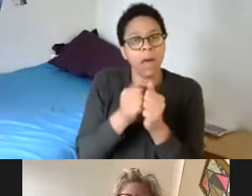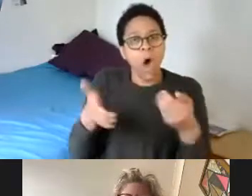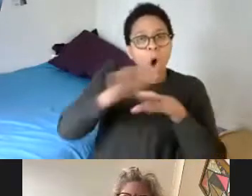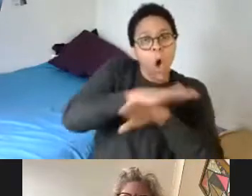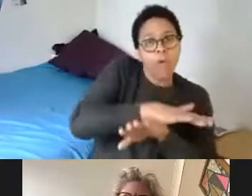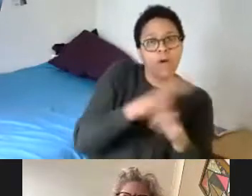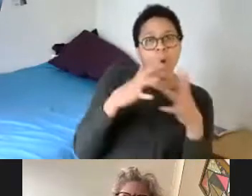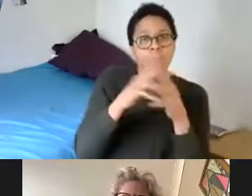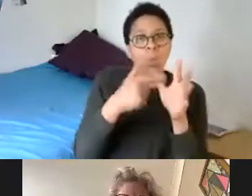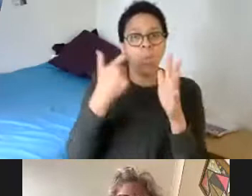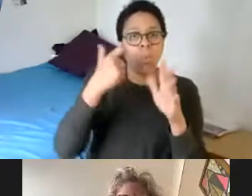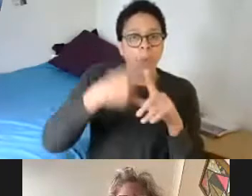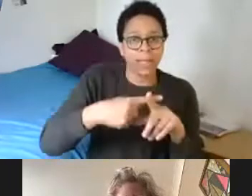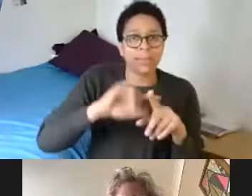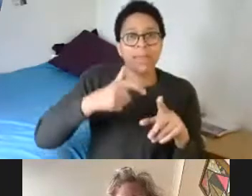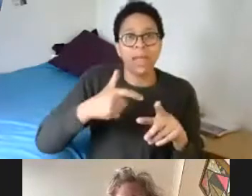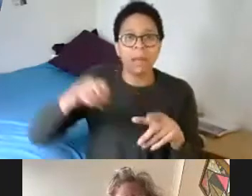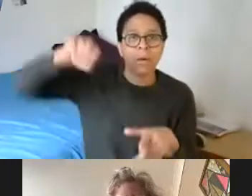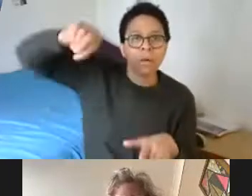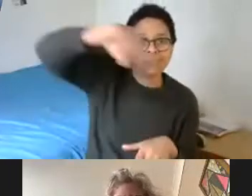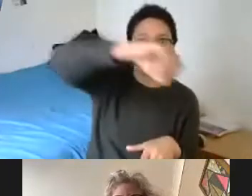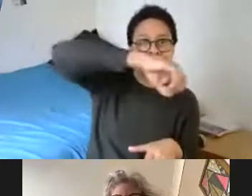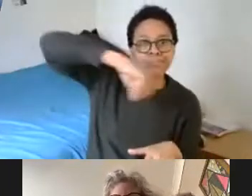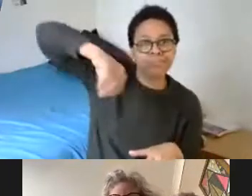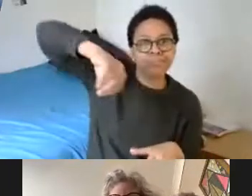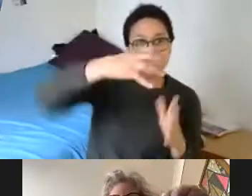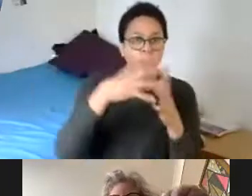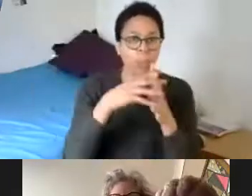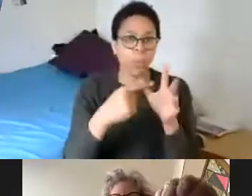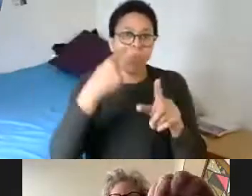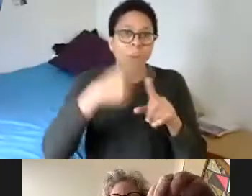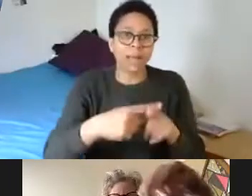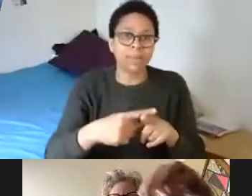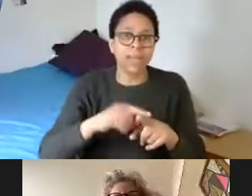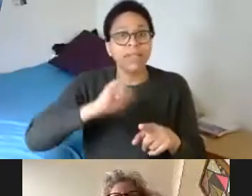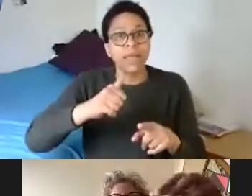And then that's wax dripped and drawn on. And then that's about the COVID.